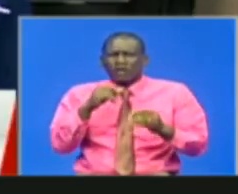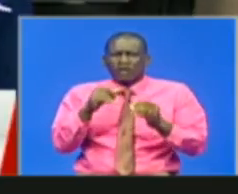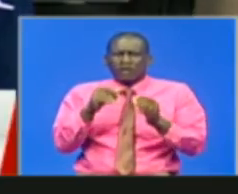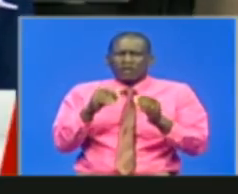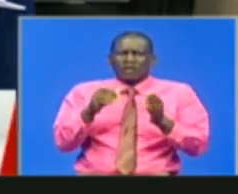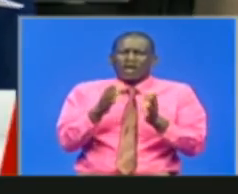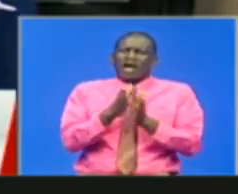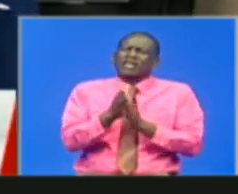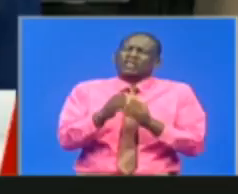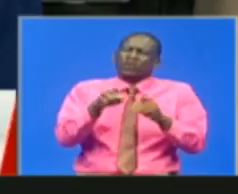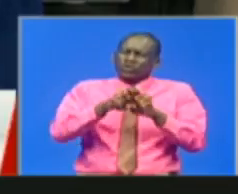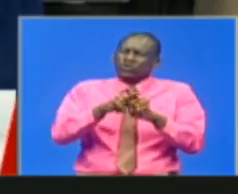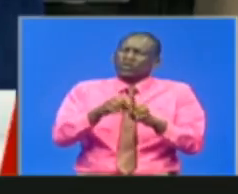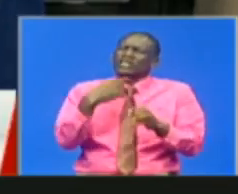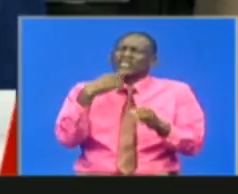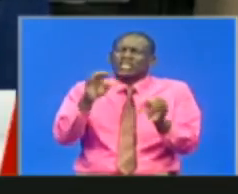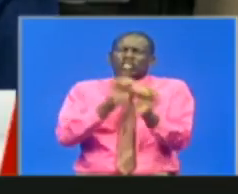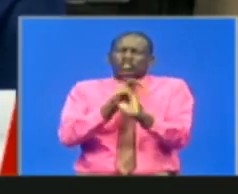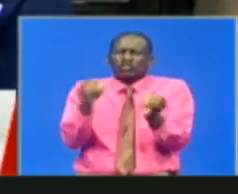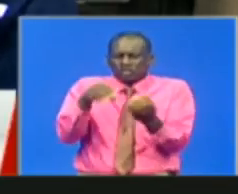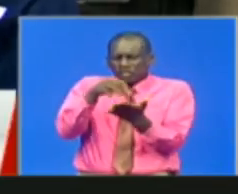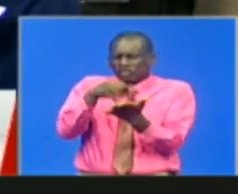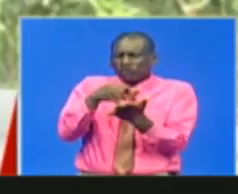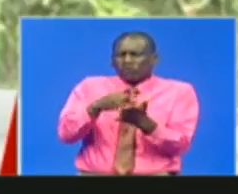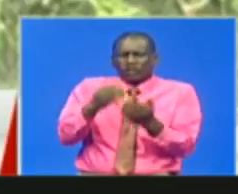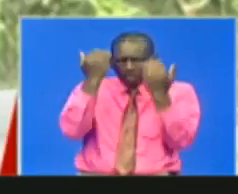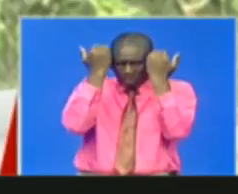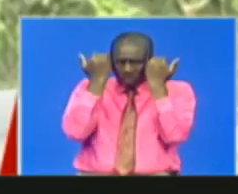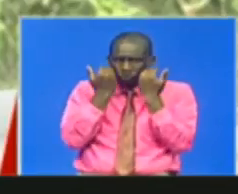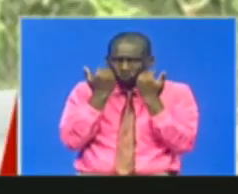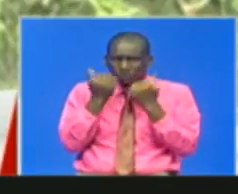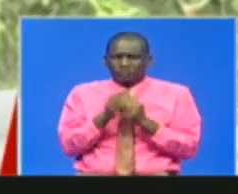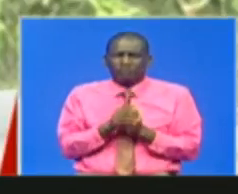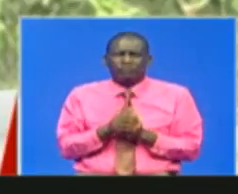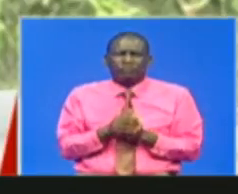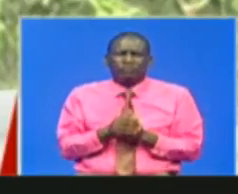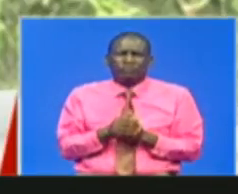not guilty in court. Here is the full story.